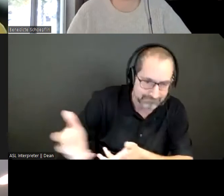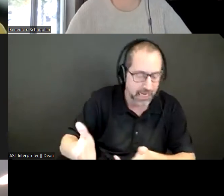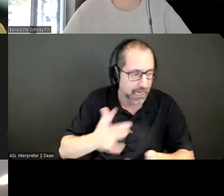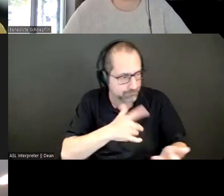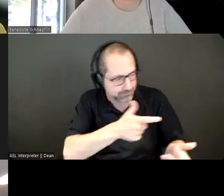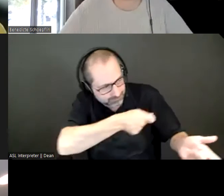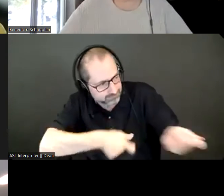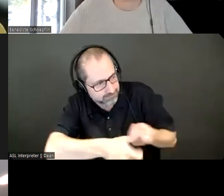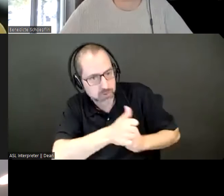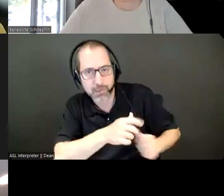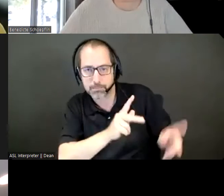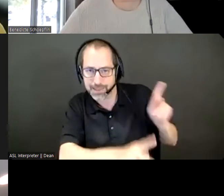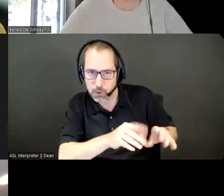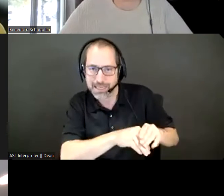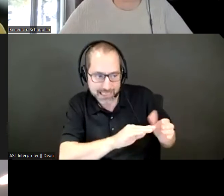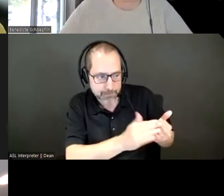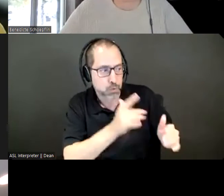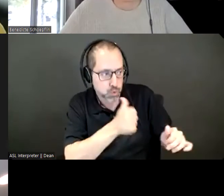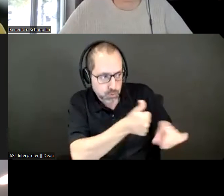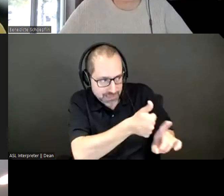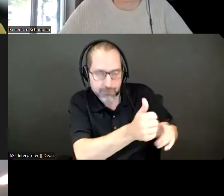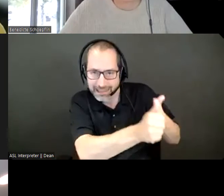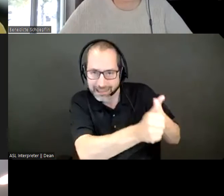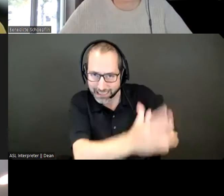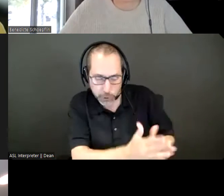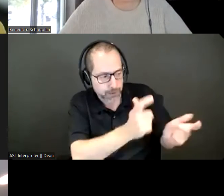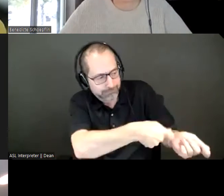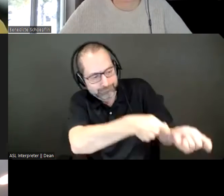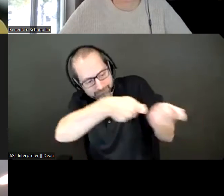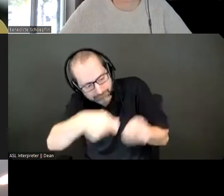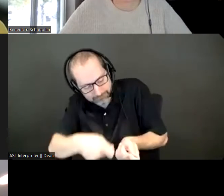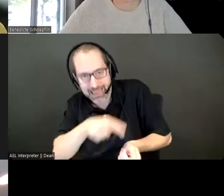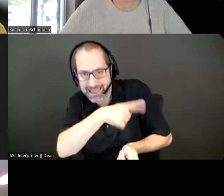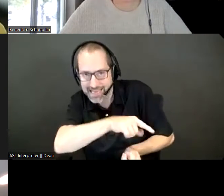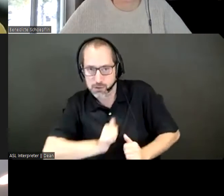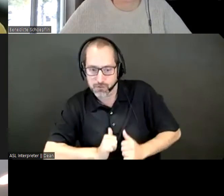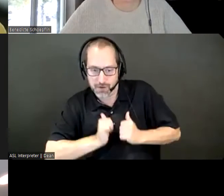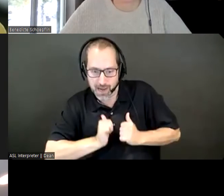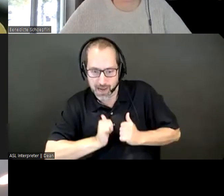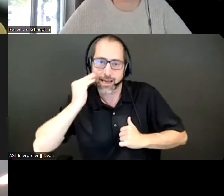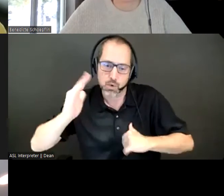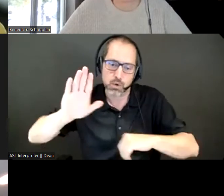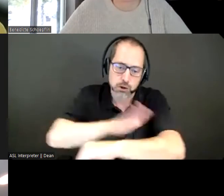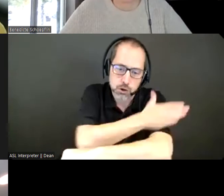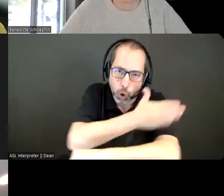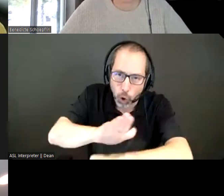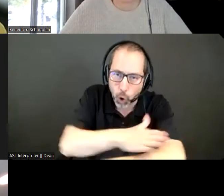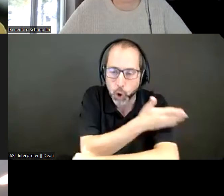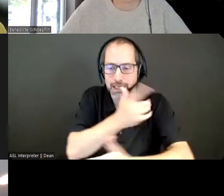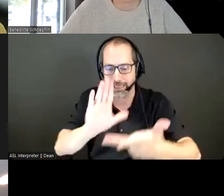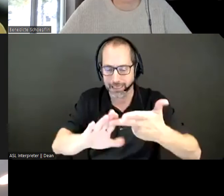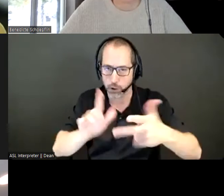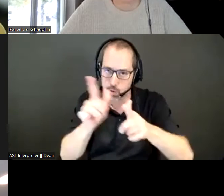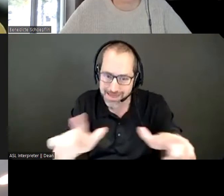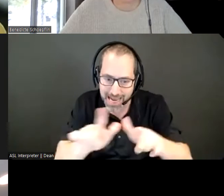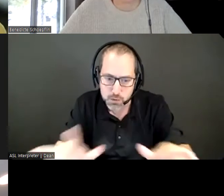leaders, who have survived, who know the songs, who know the language, who know the